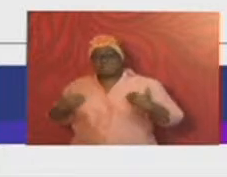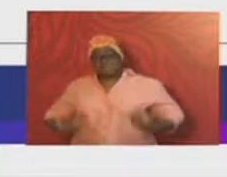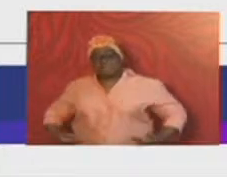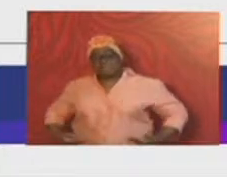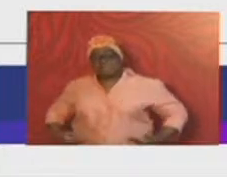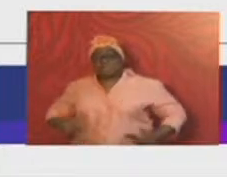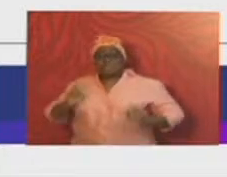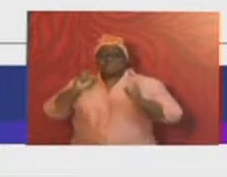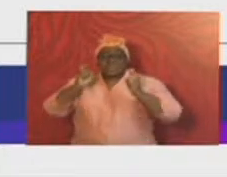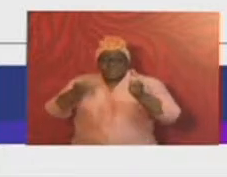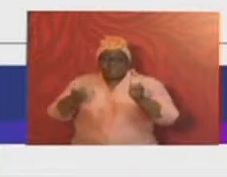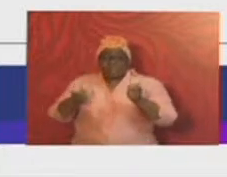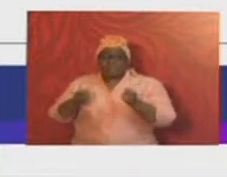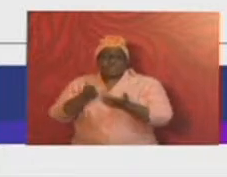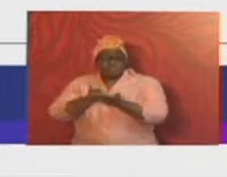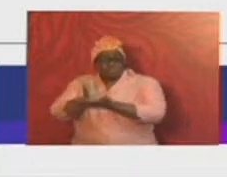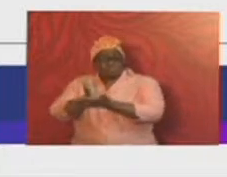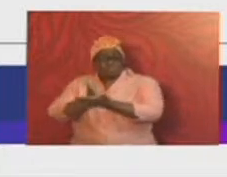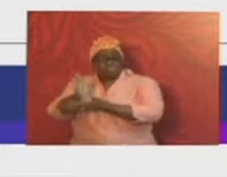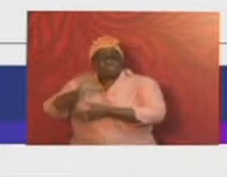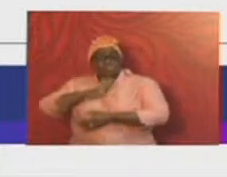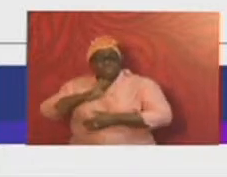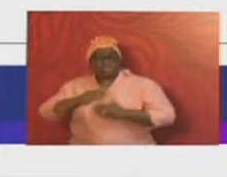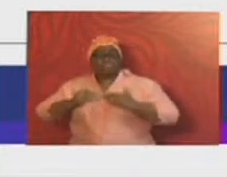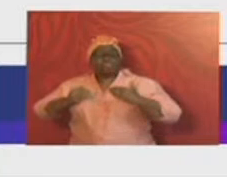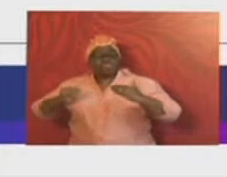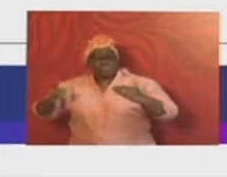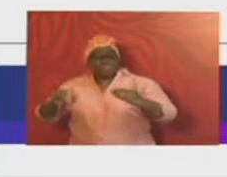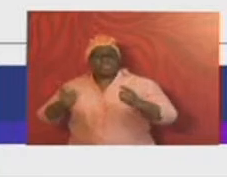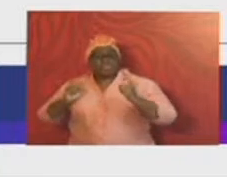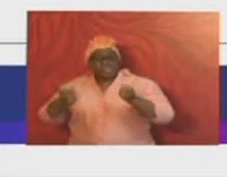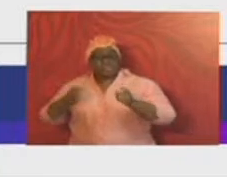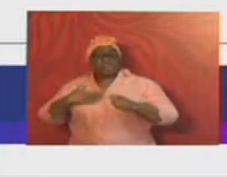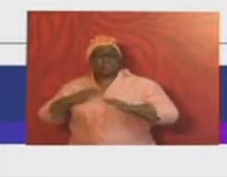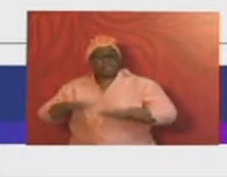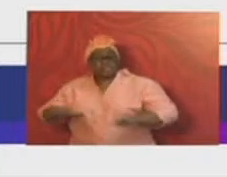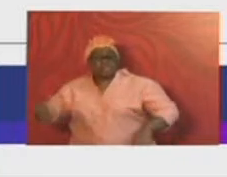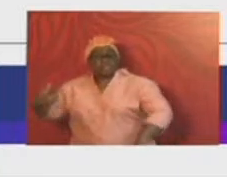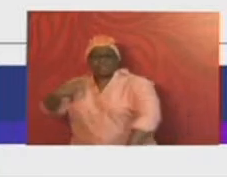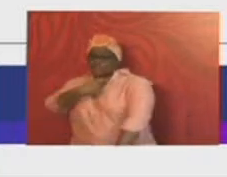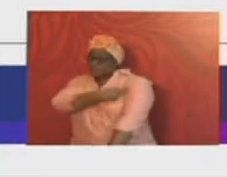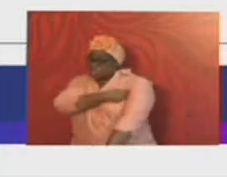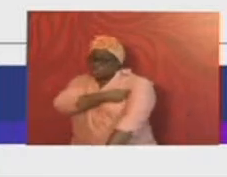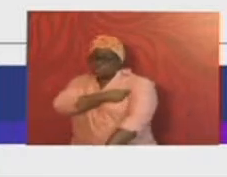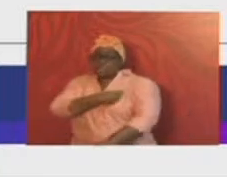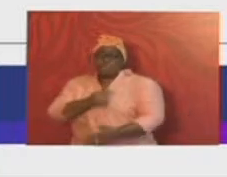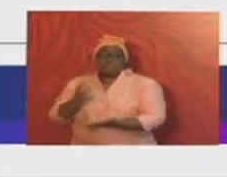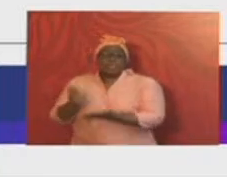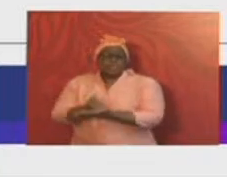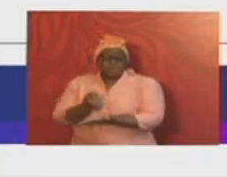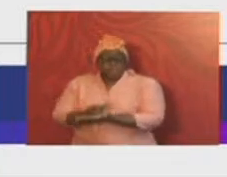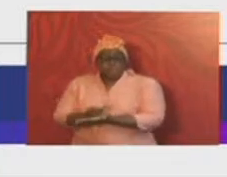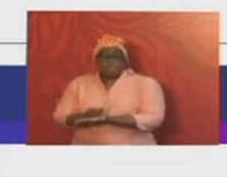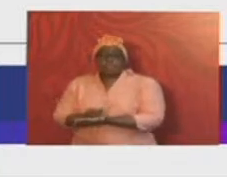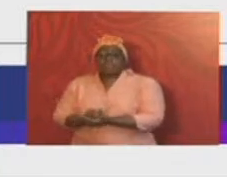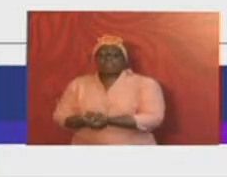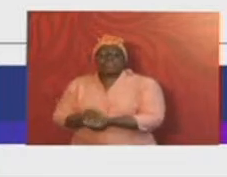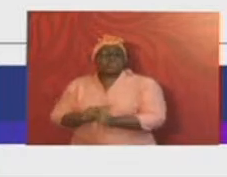to have this vaccine, which is EUL approved, I'm allowing my child to have an experimental drug injected into